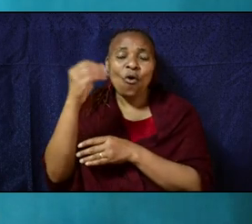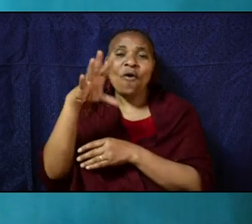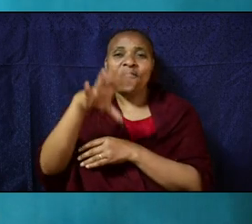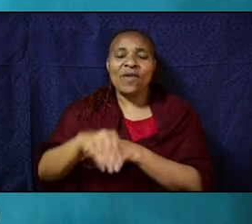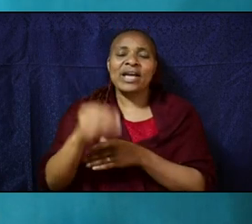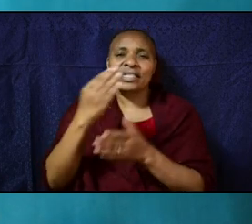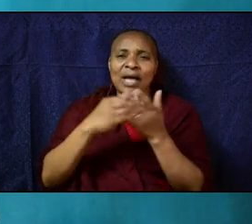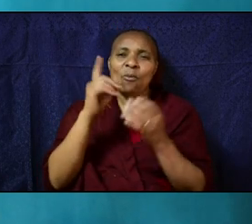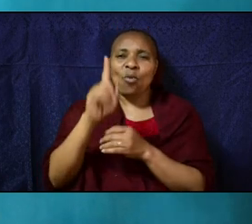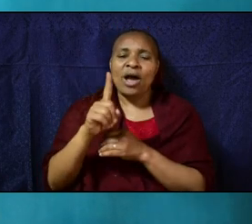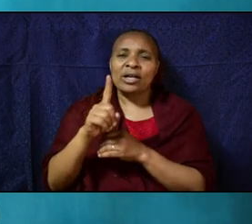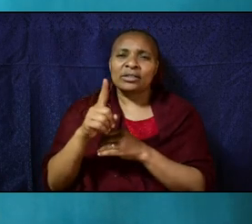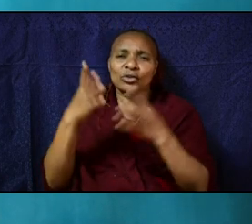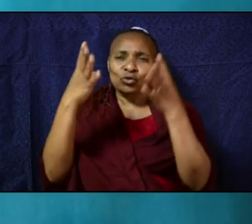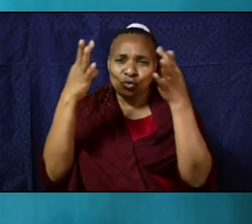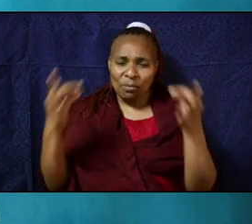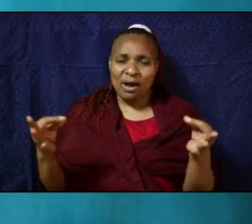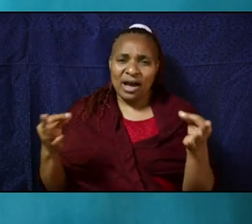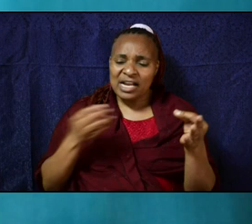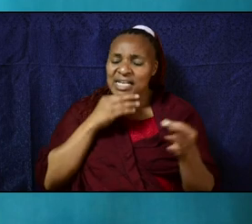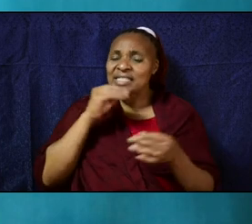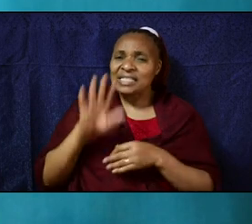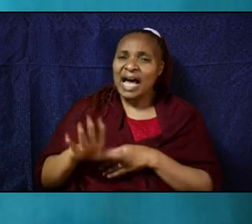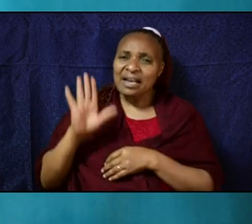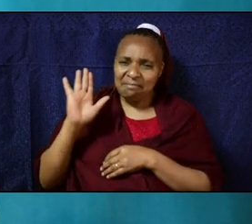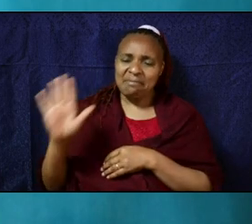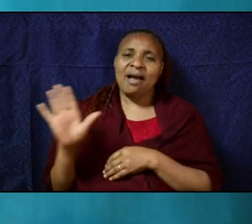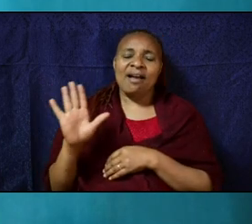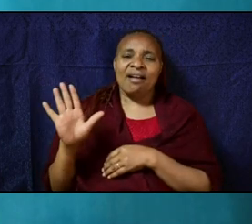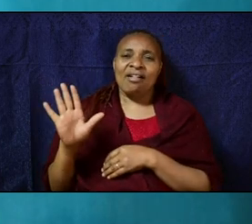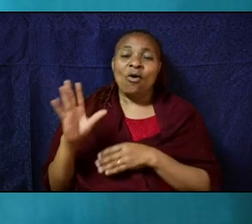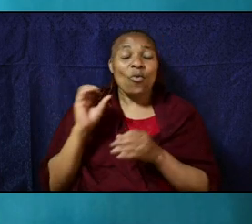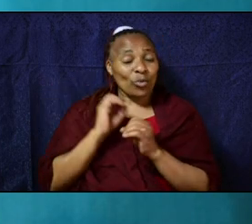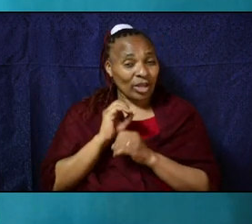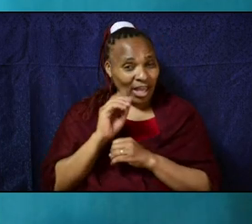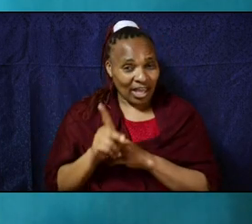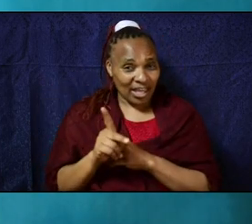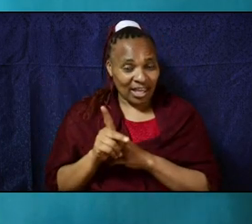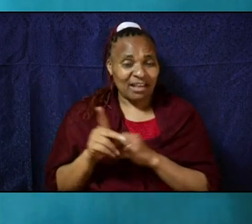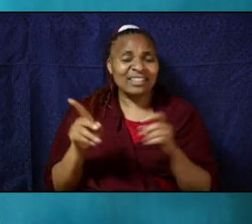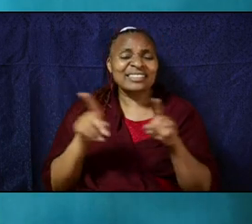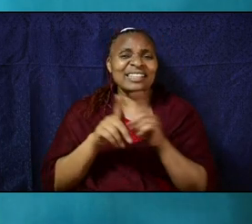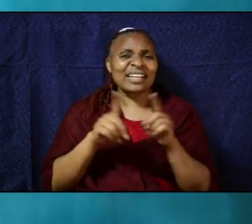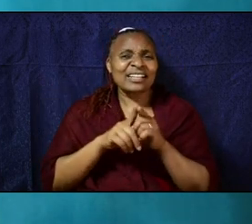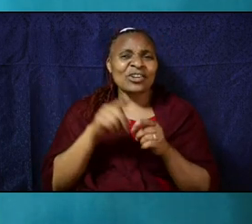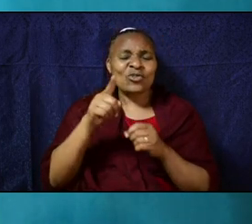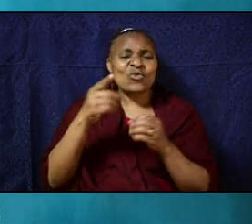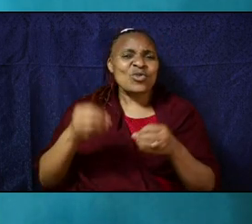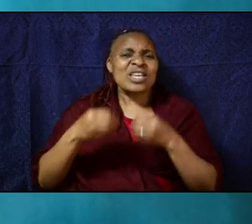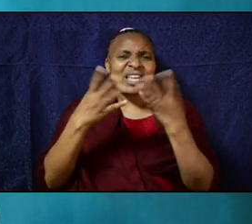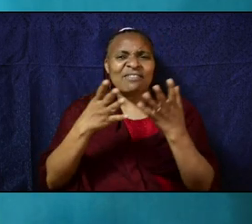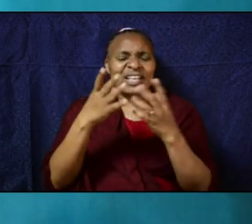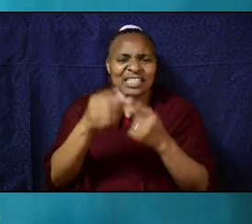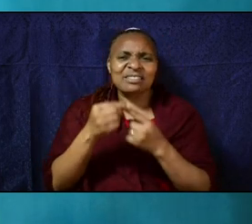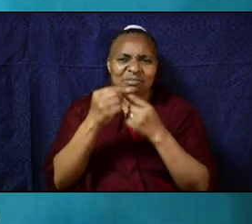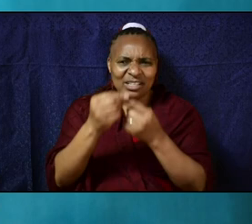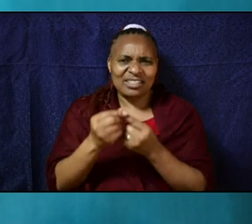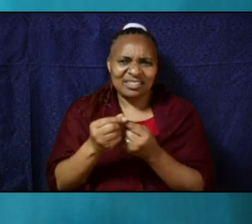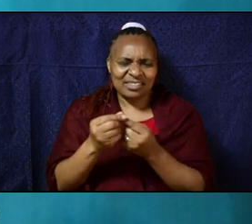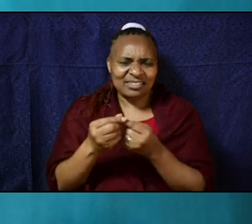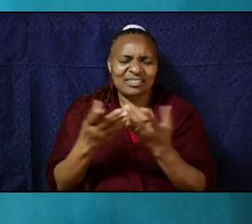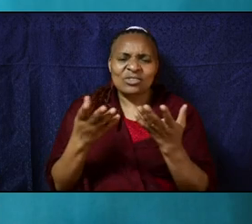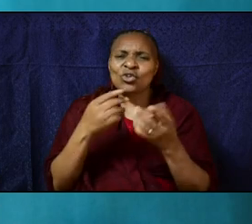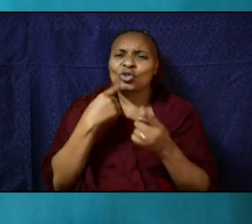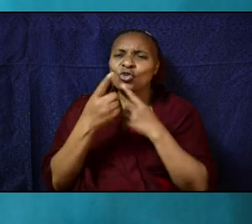to marry his son, right? And it's like, you're not given the specifics. It's quite vague.